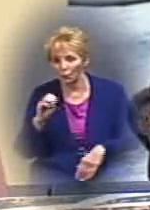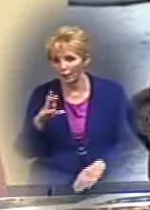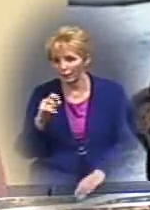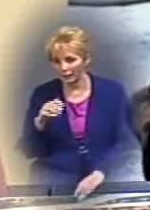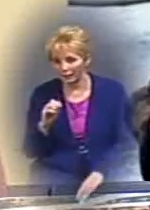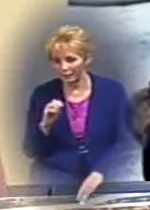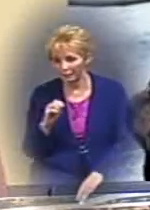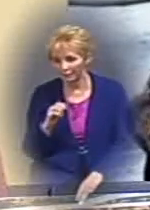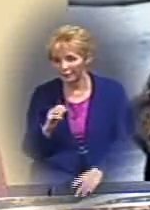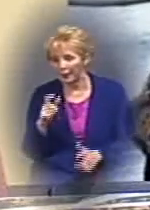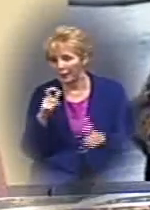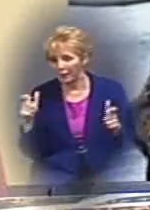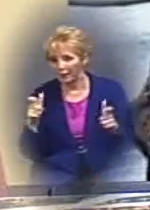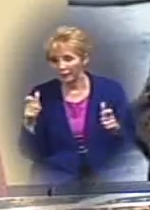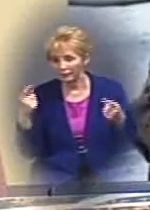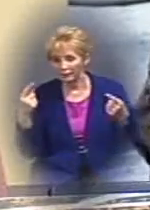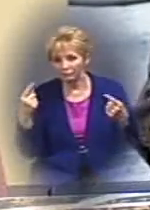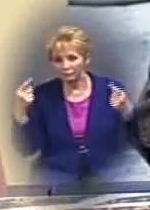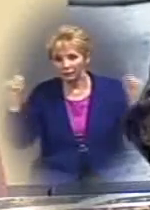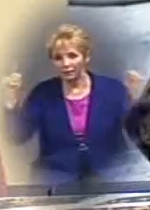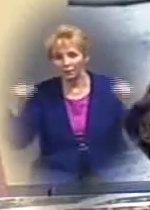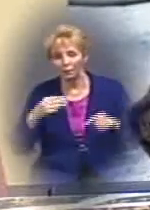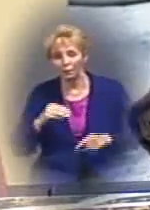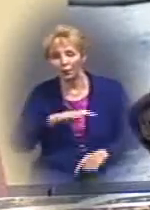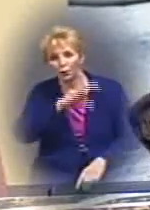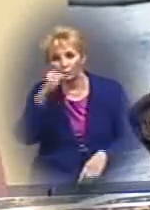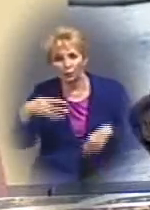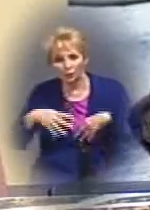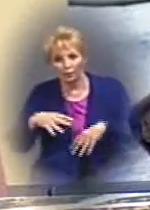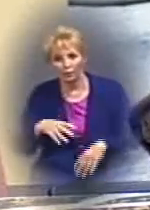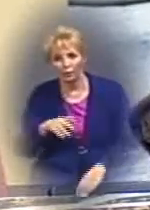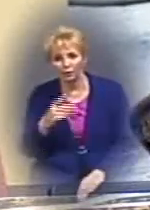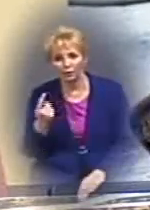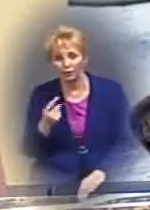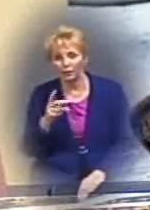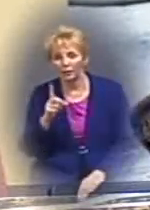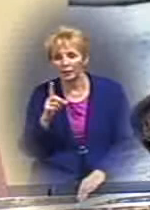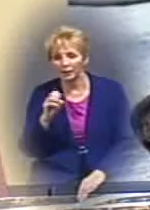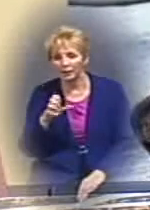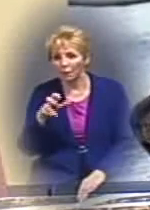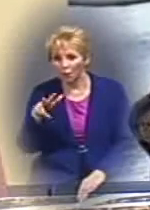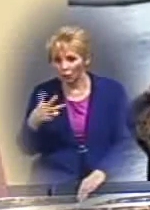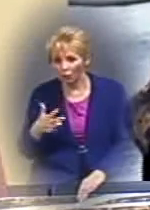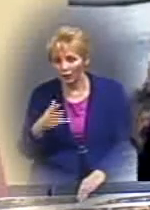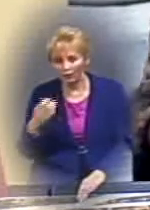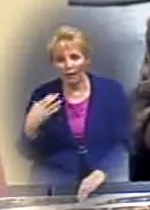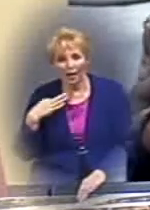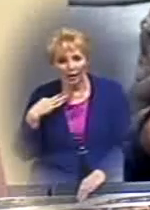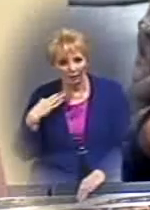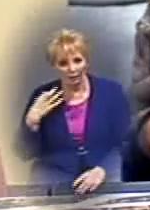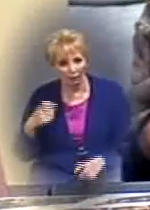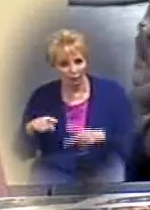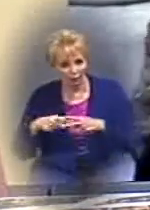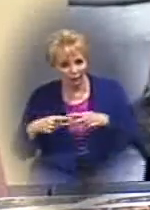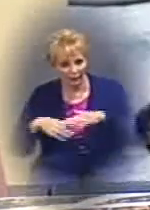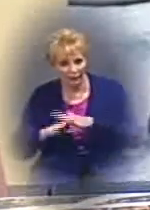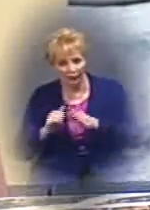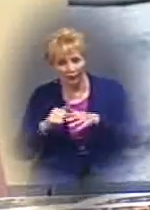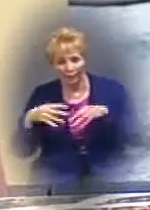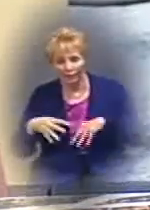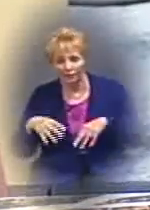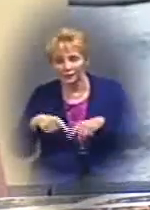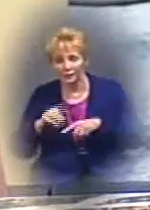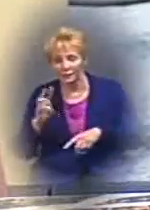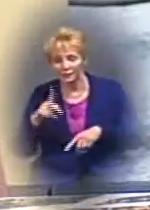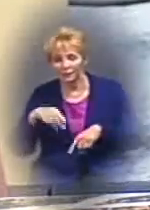And the big finale is the Morton Christmas Parade, which is Tuesday, December 3rd. Get your application in. It starts at 6 p.m. This year's